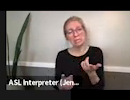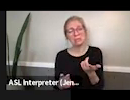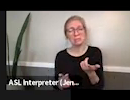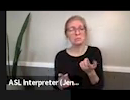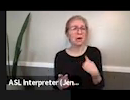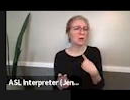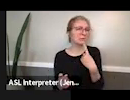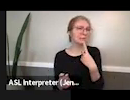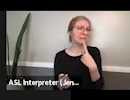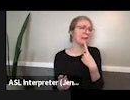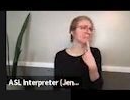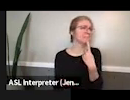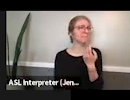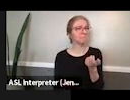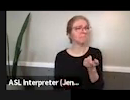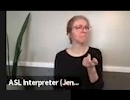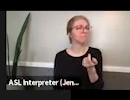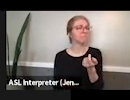would say